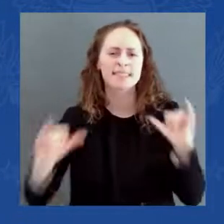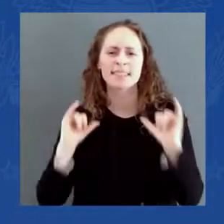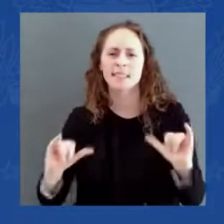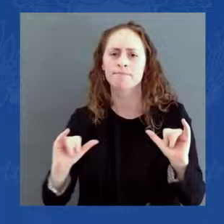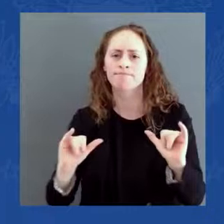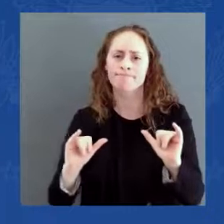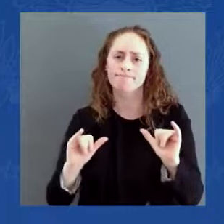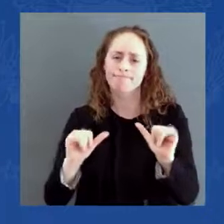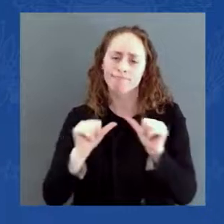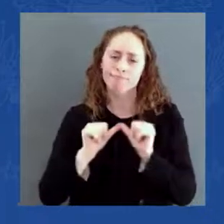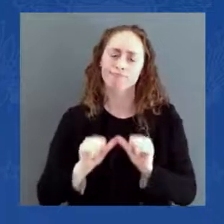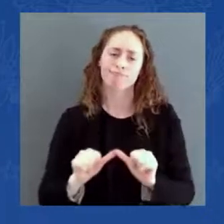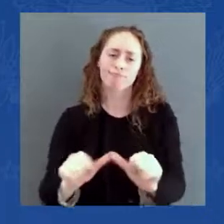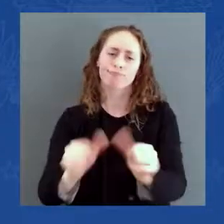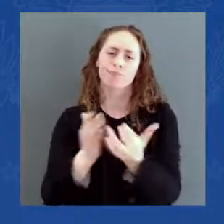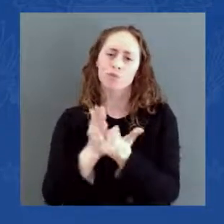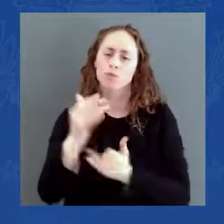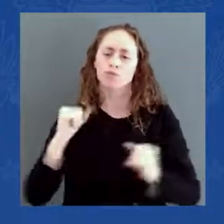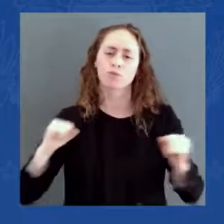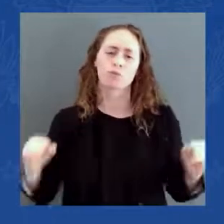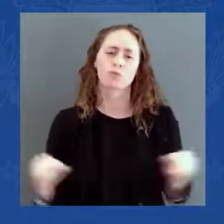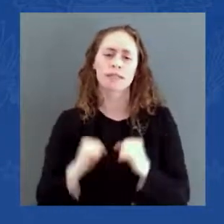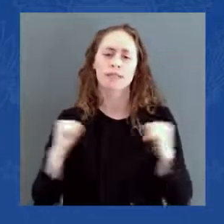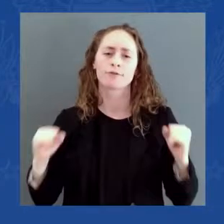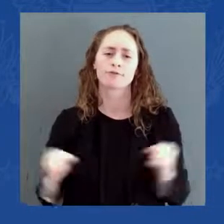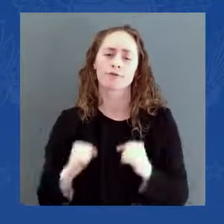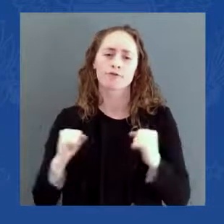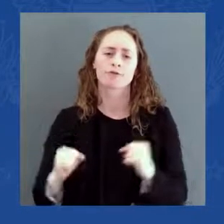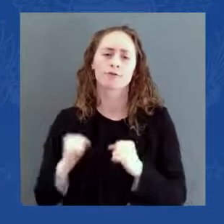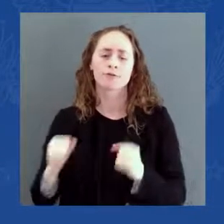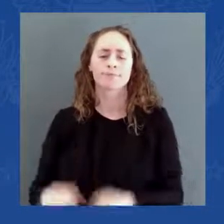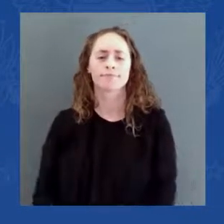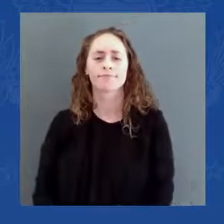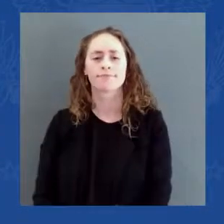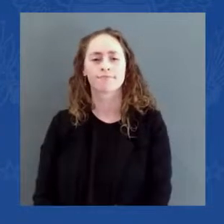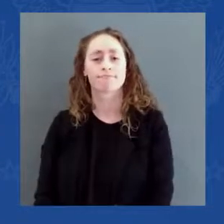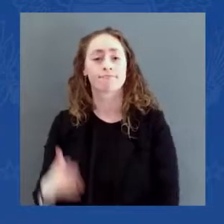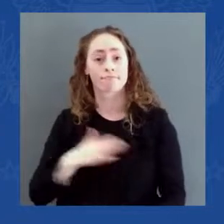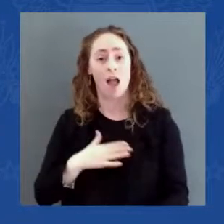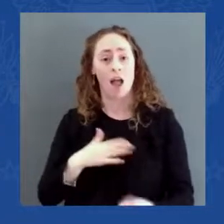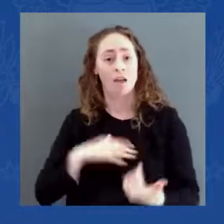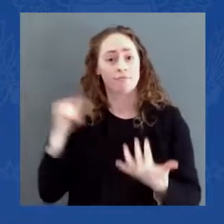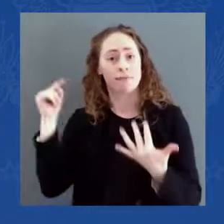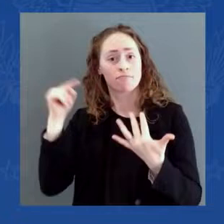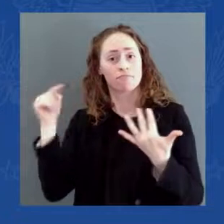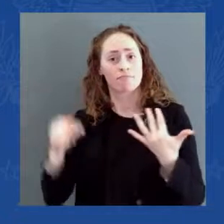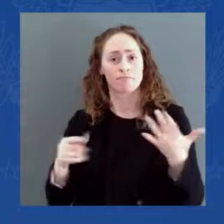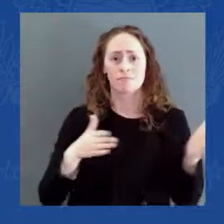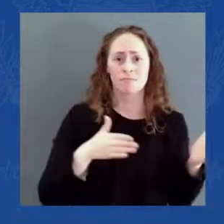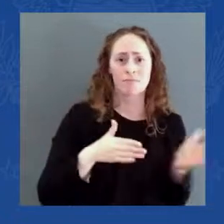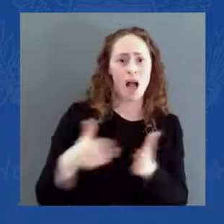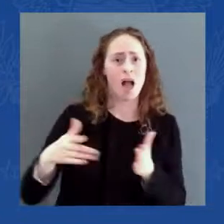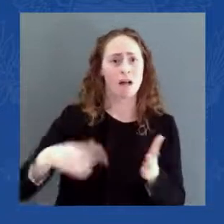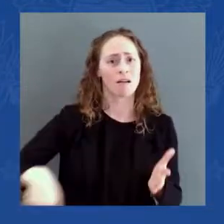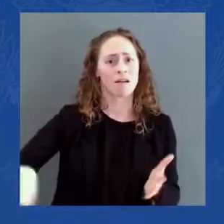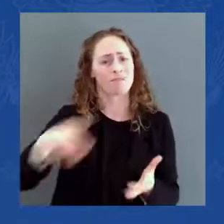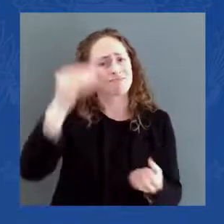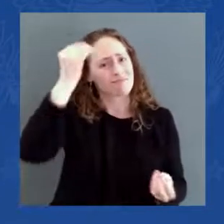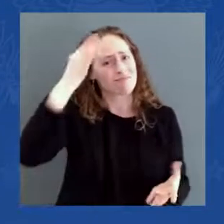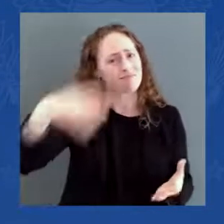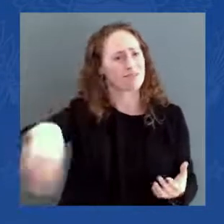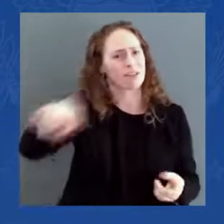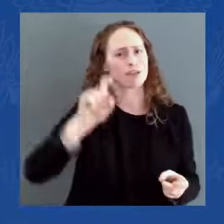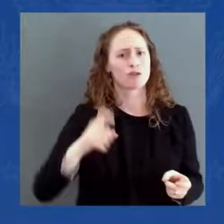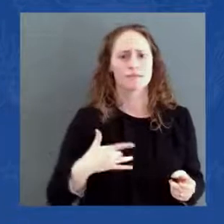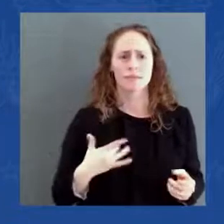rally behind and should unite us in the fight against COVID-19. And they come from a position of strength.